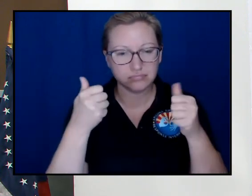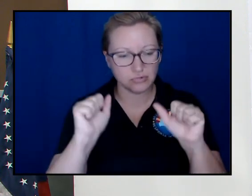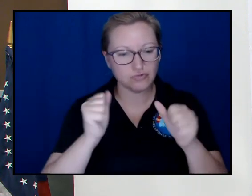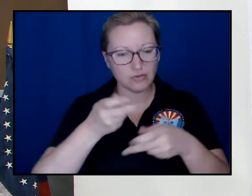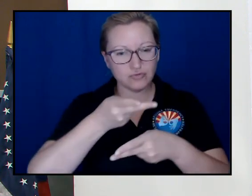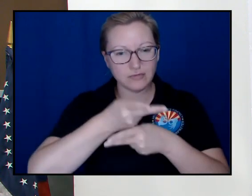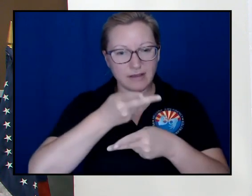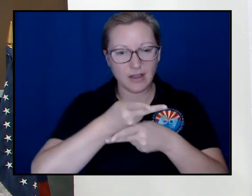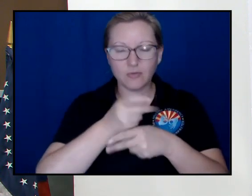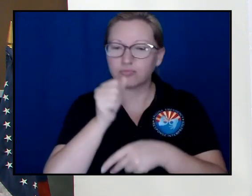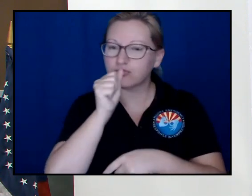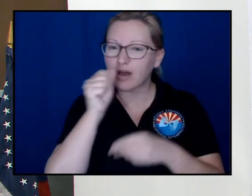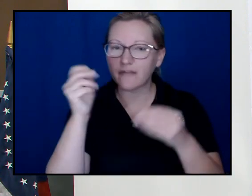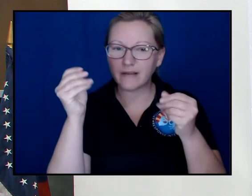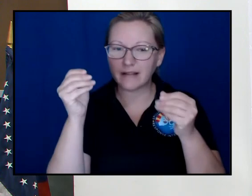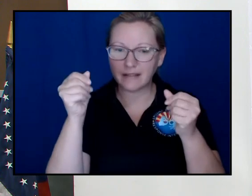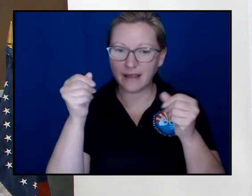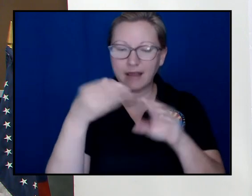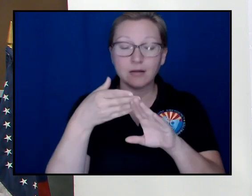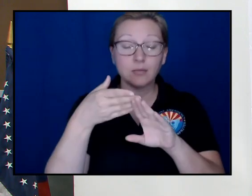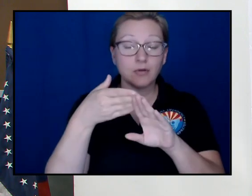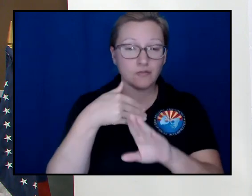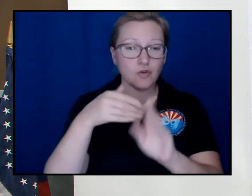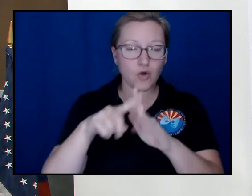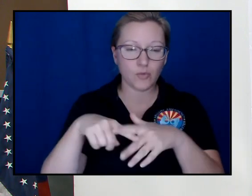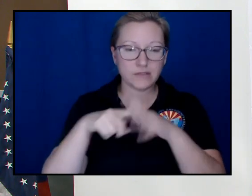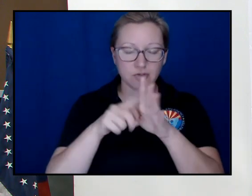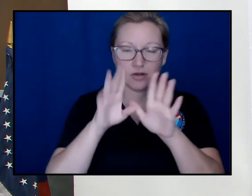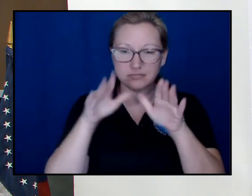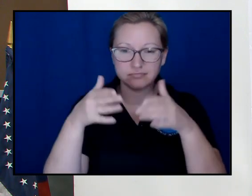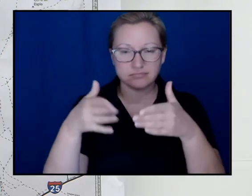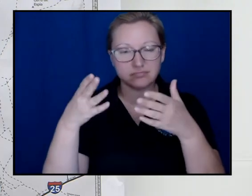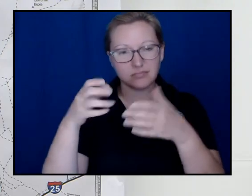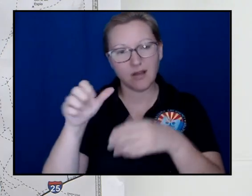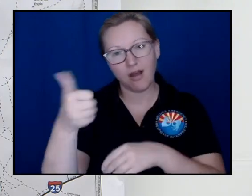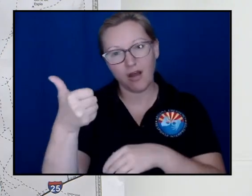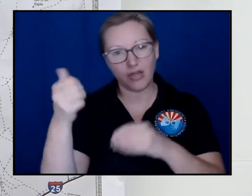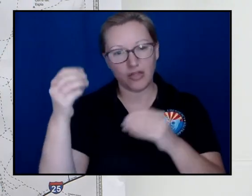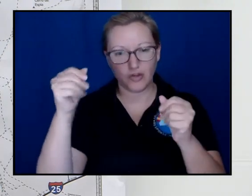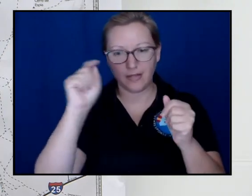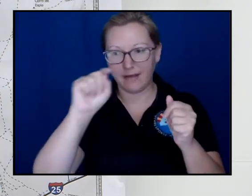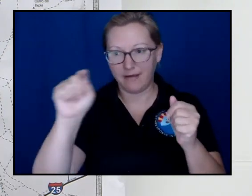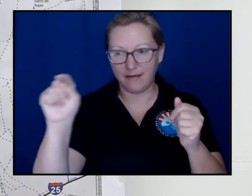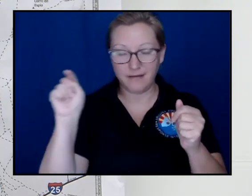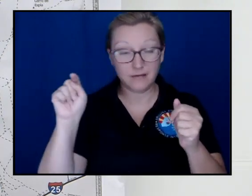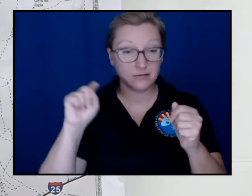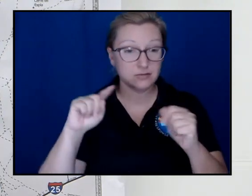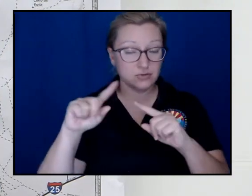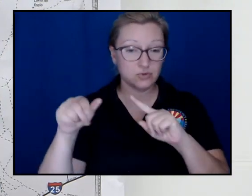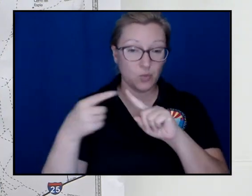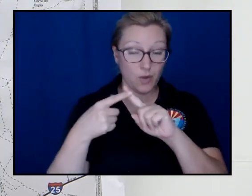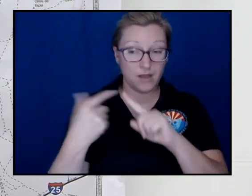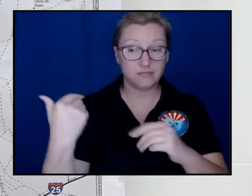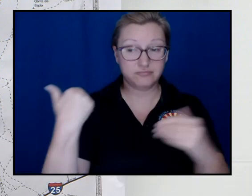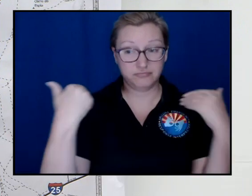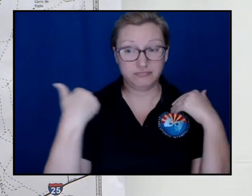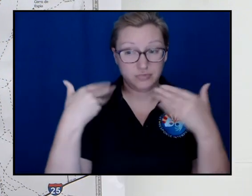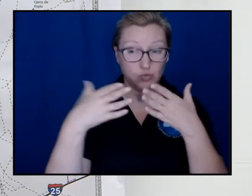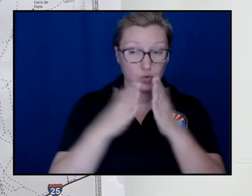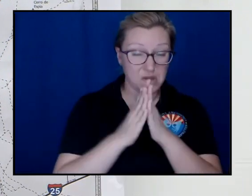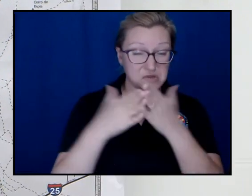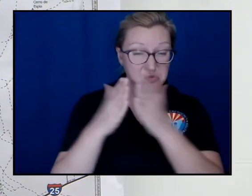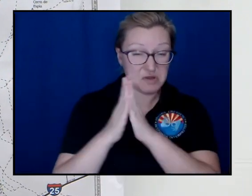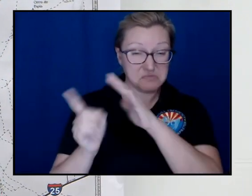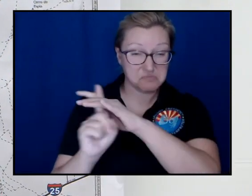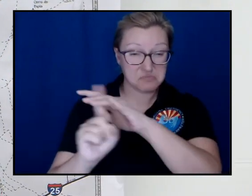lands first before we start initiating any work anywhere else. So as these things come up, the divisions are kind of switching